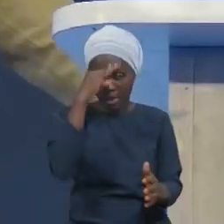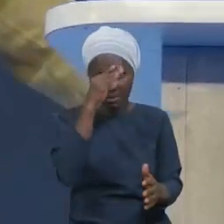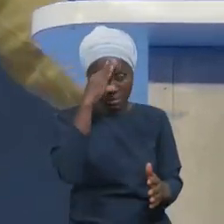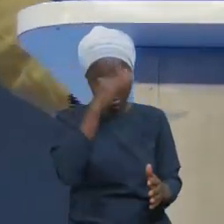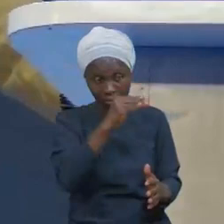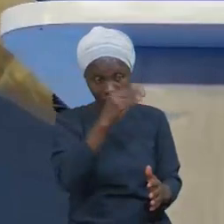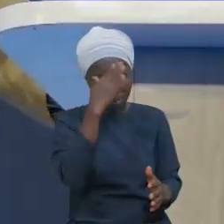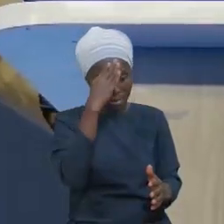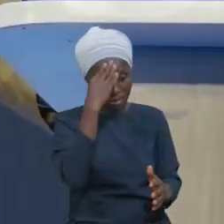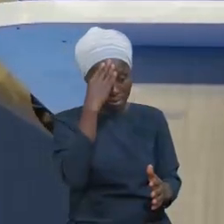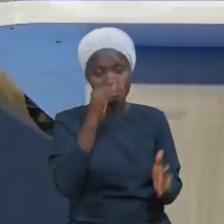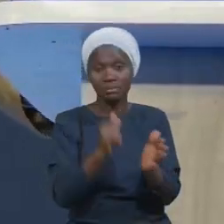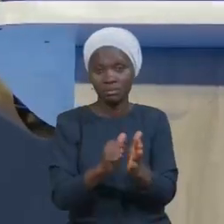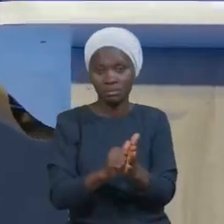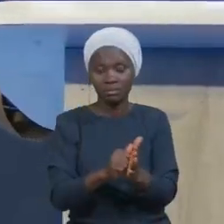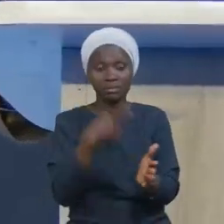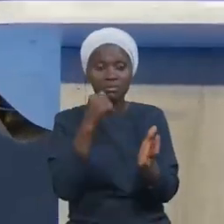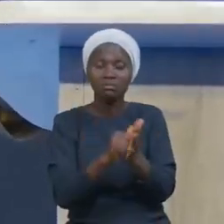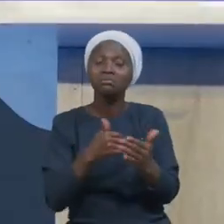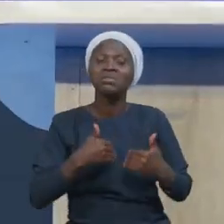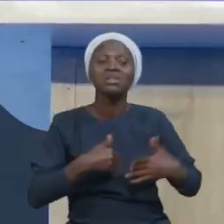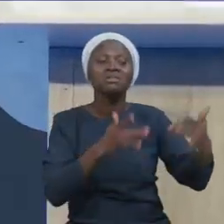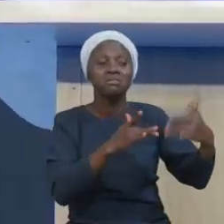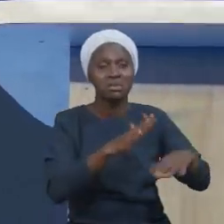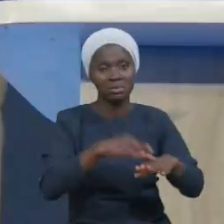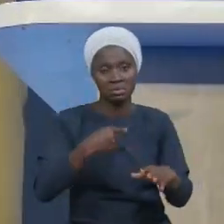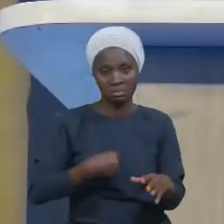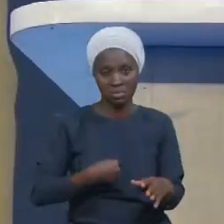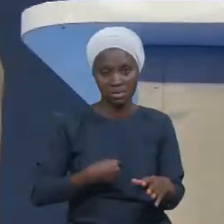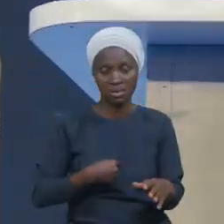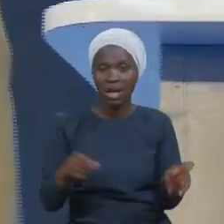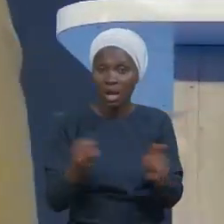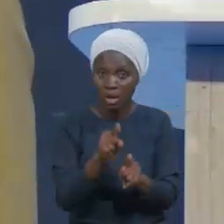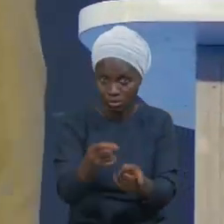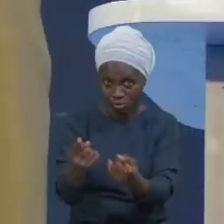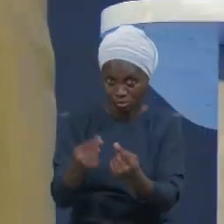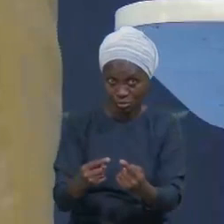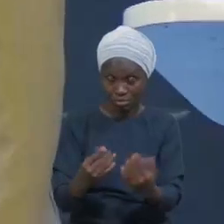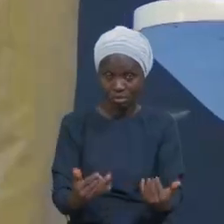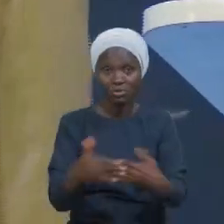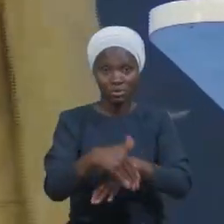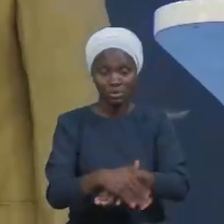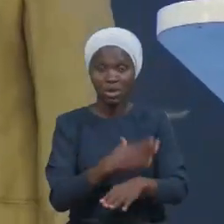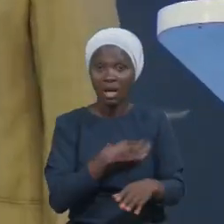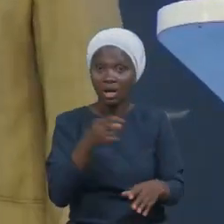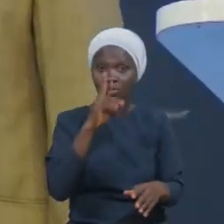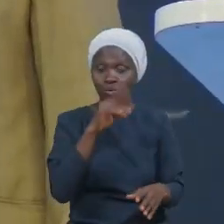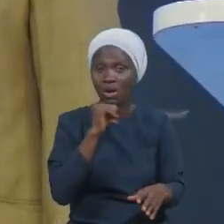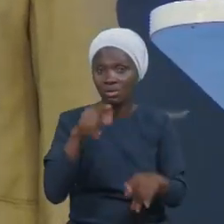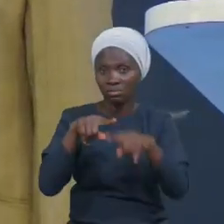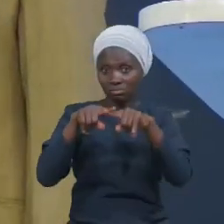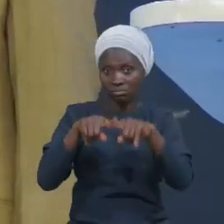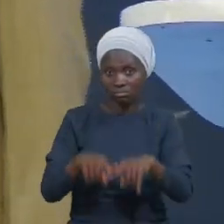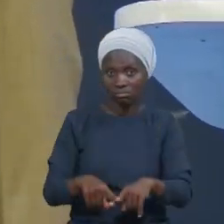that. He said, have mercy on me. As you come tonight and you're not relying on